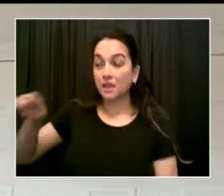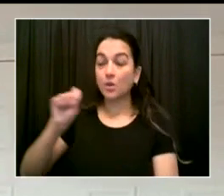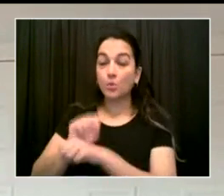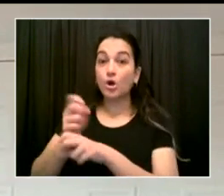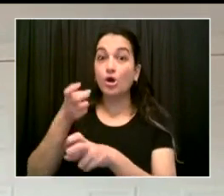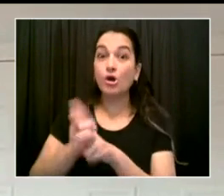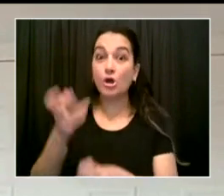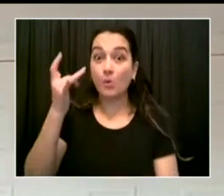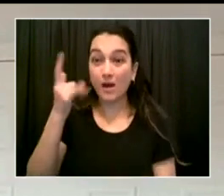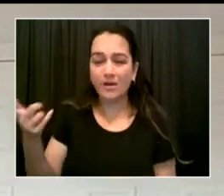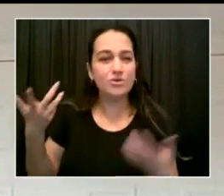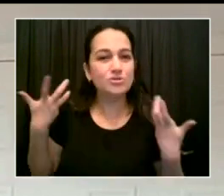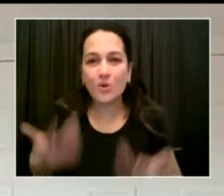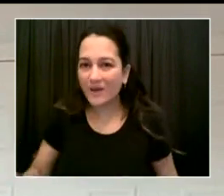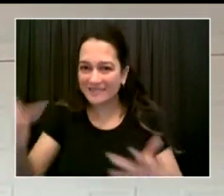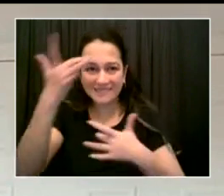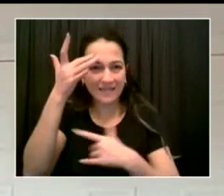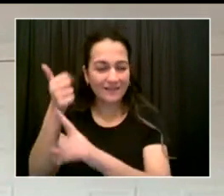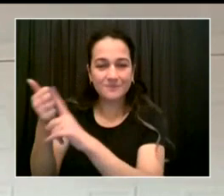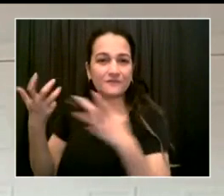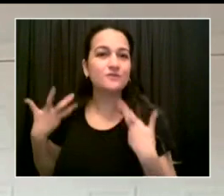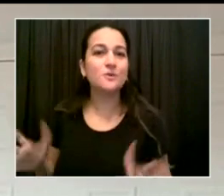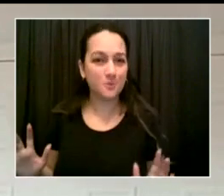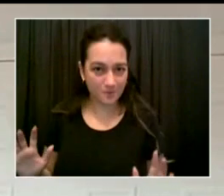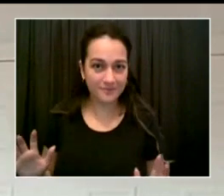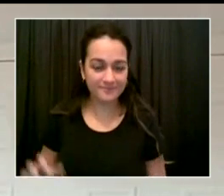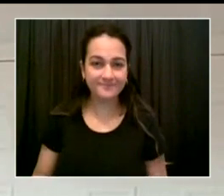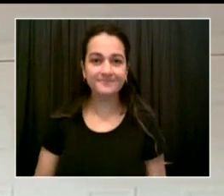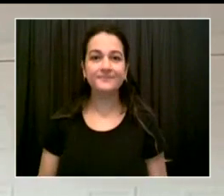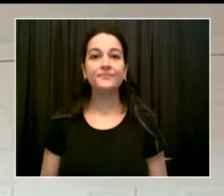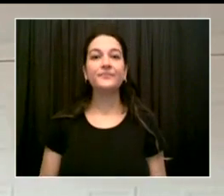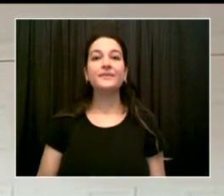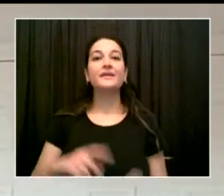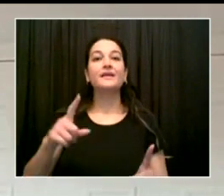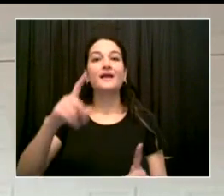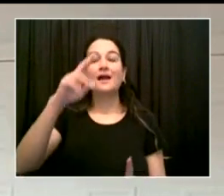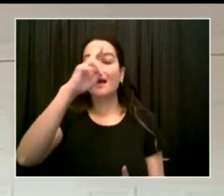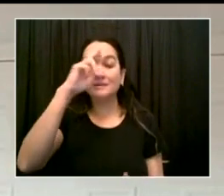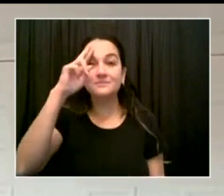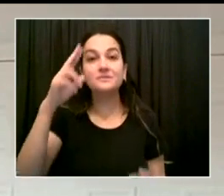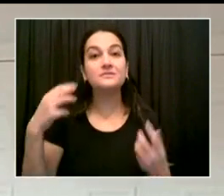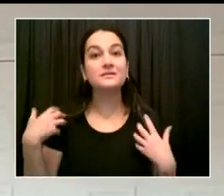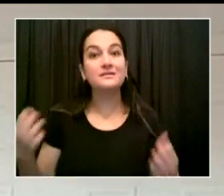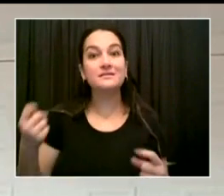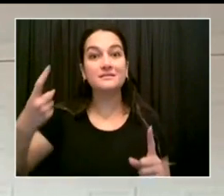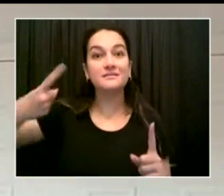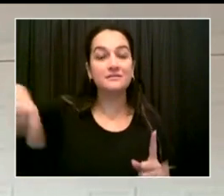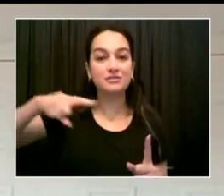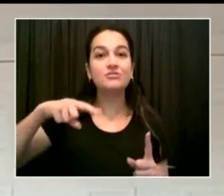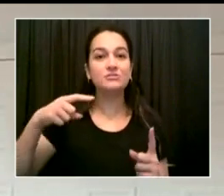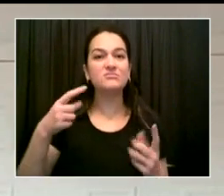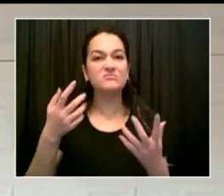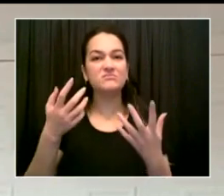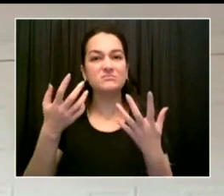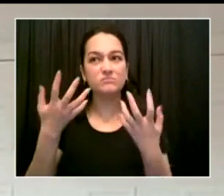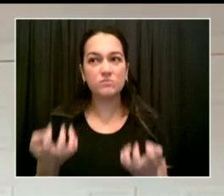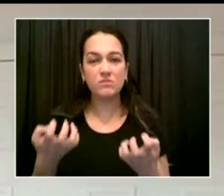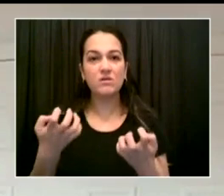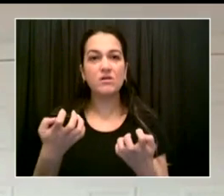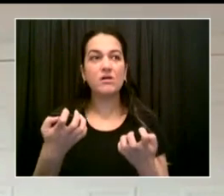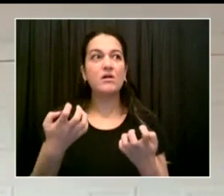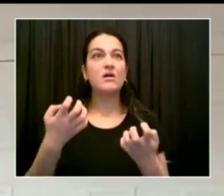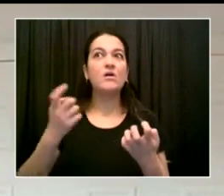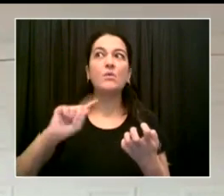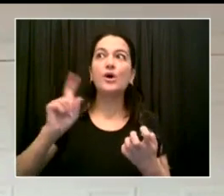clinics must be the safest workplaces in our city. And I think if this effort is successful, we should seriously